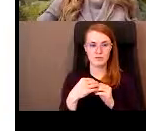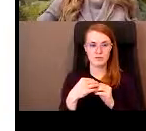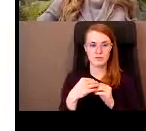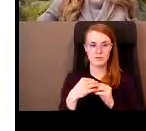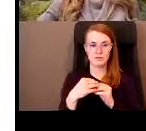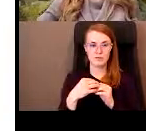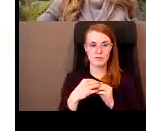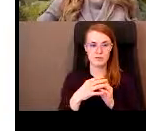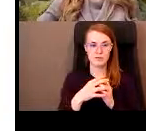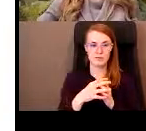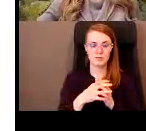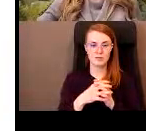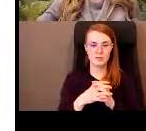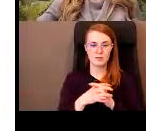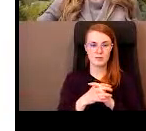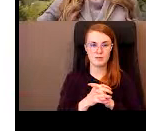1.